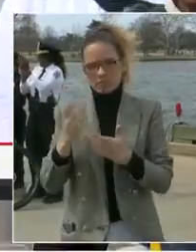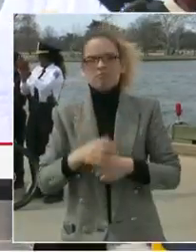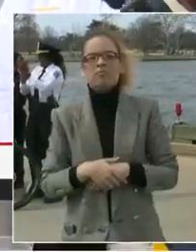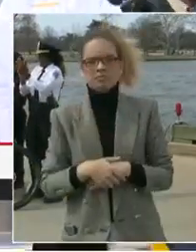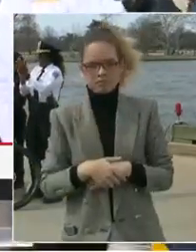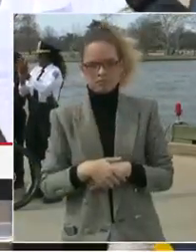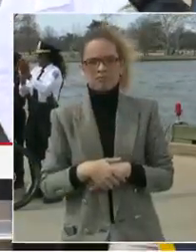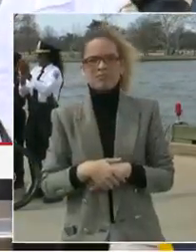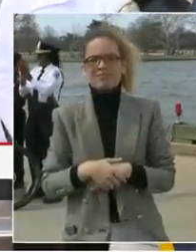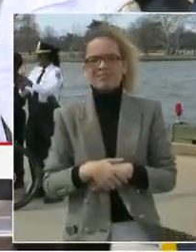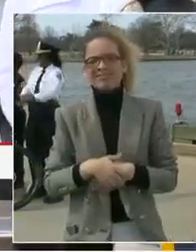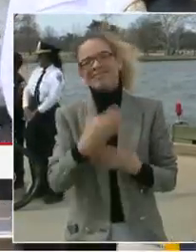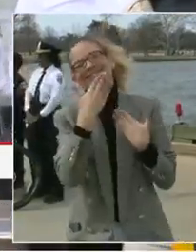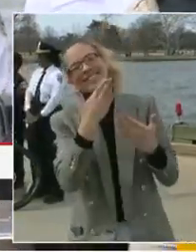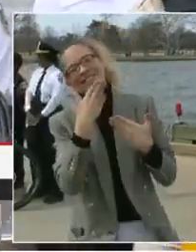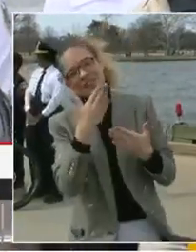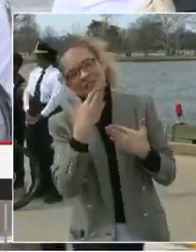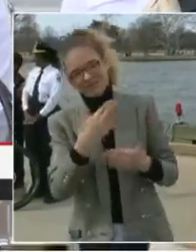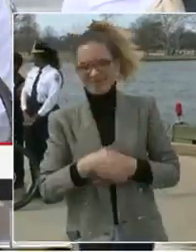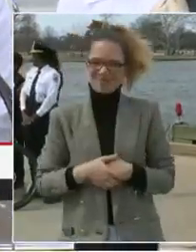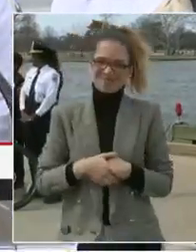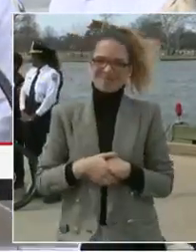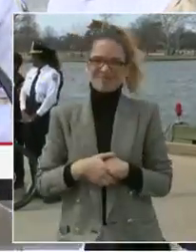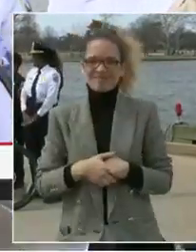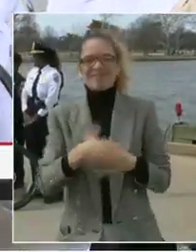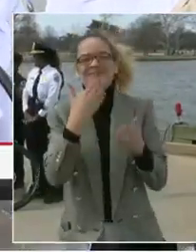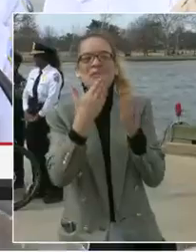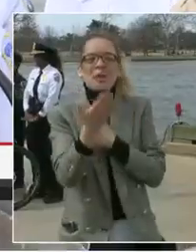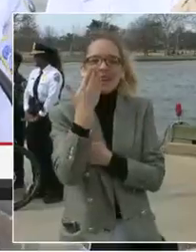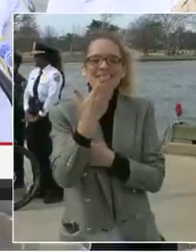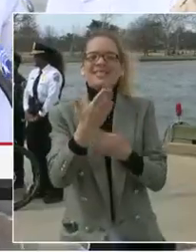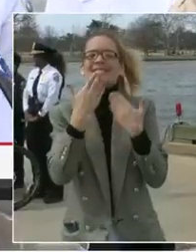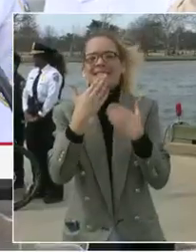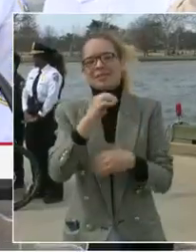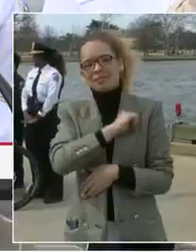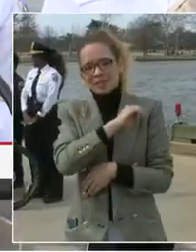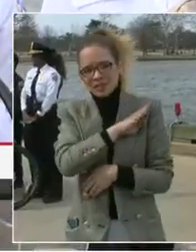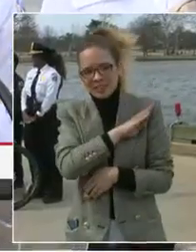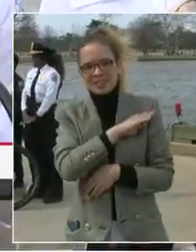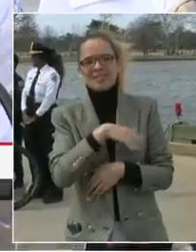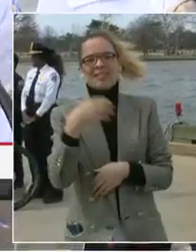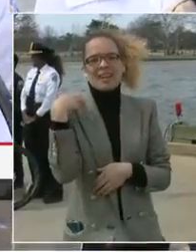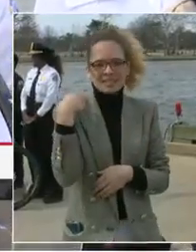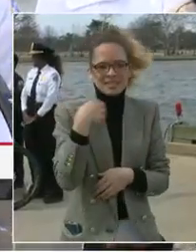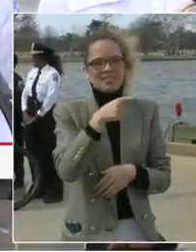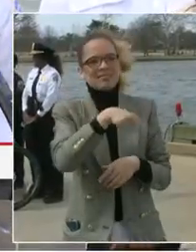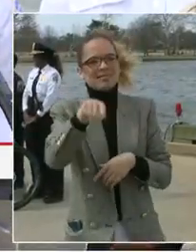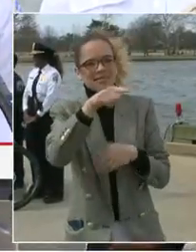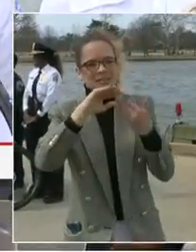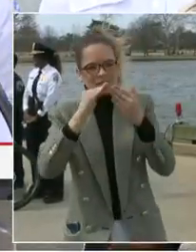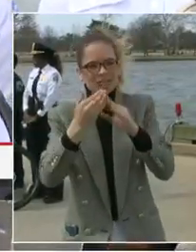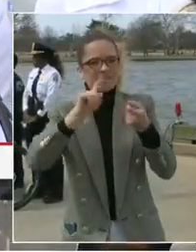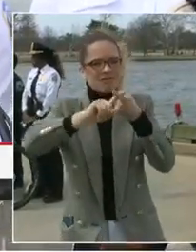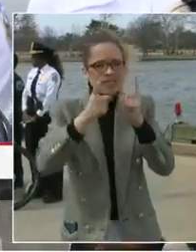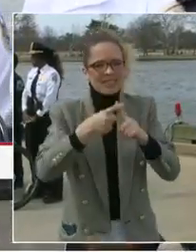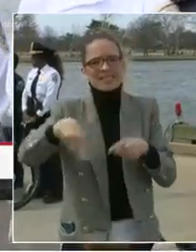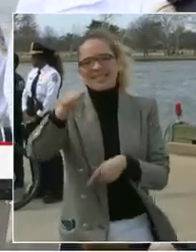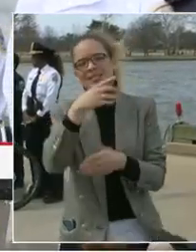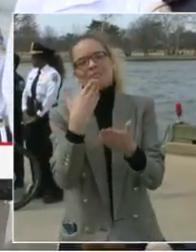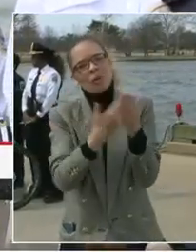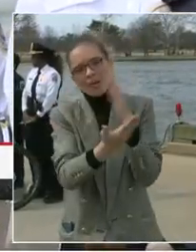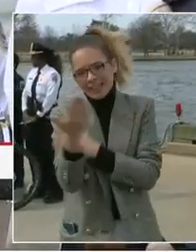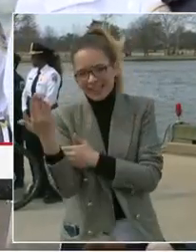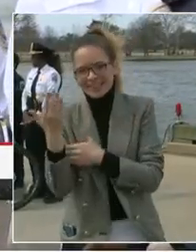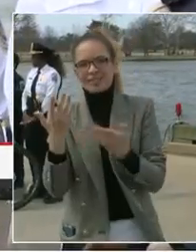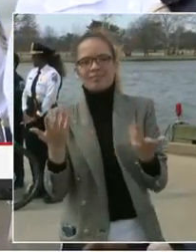Short, huh? Good morning. Mayor Bowser, Chief Contee, colleagues, and friends, good morning again. I am Morgan